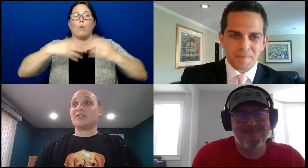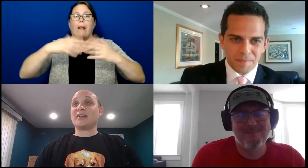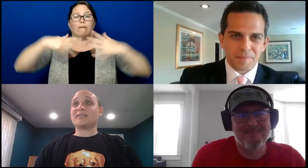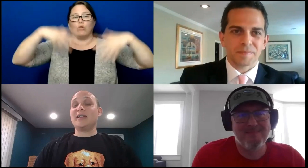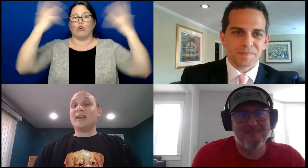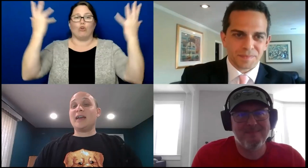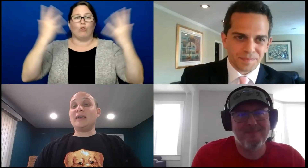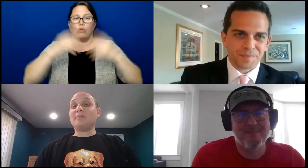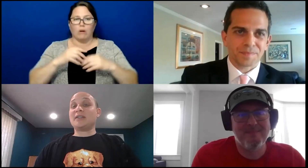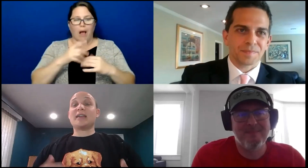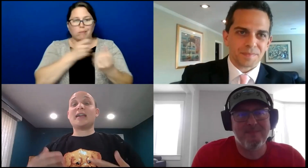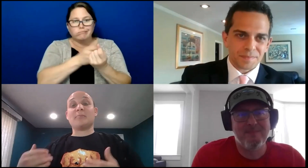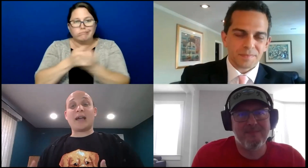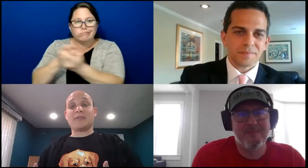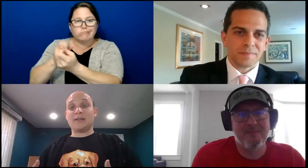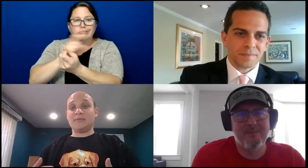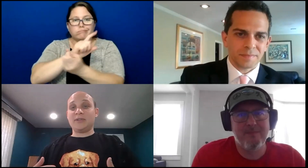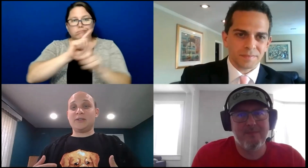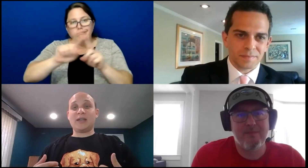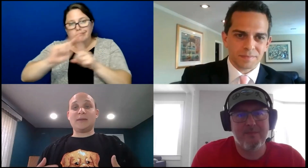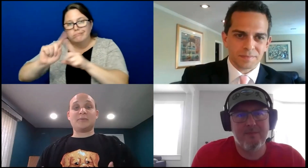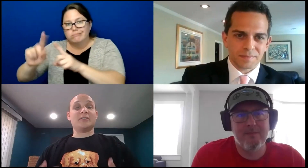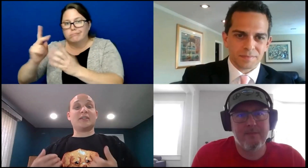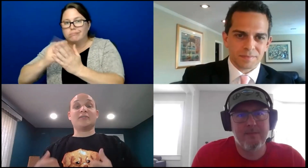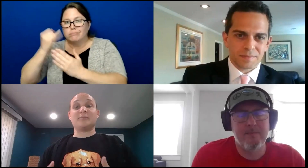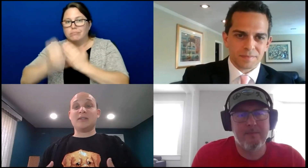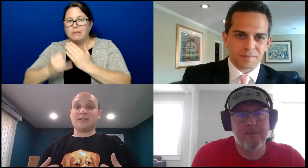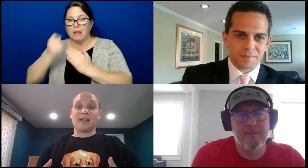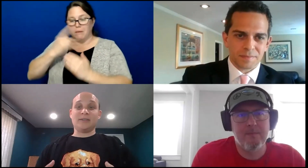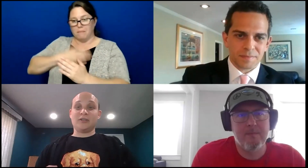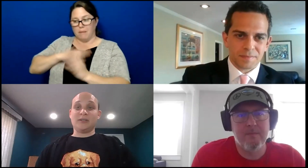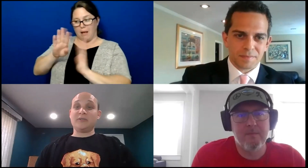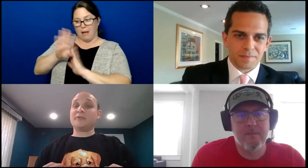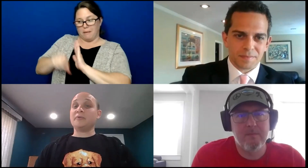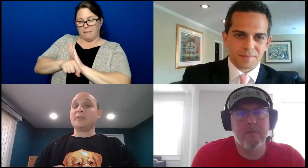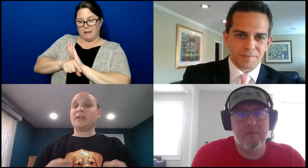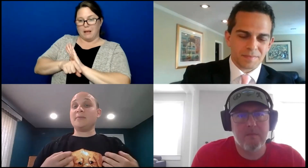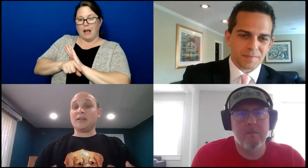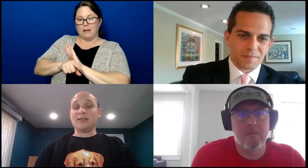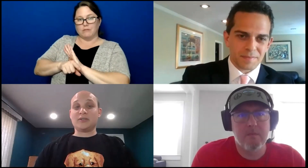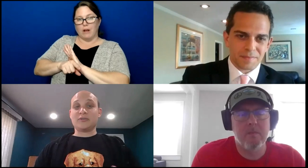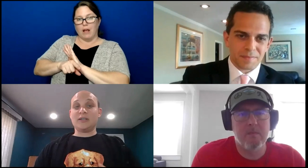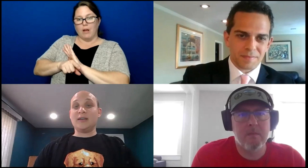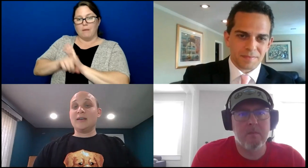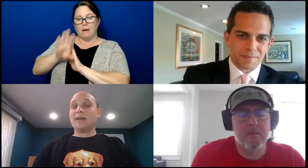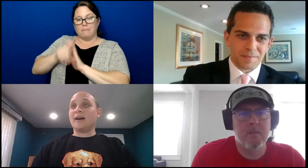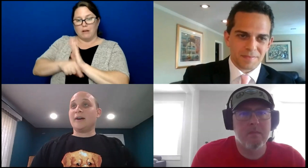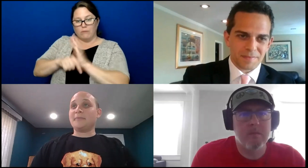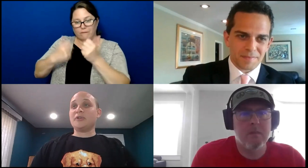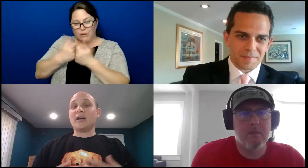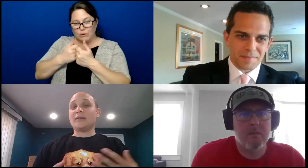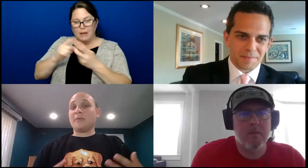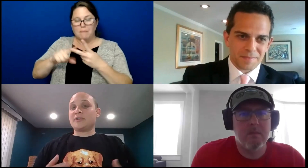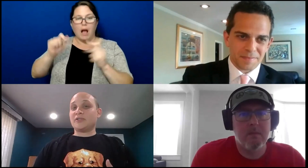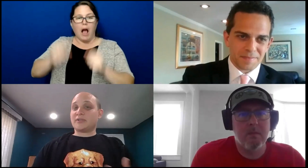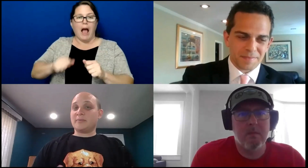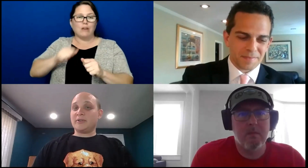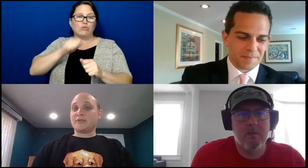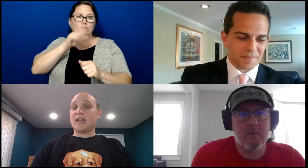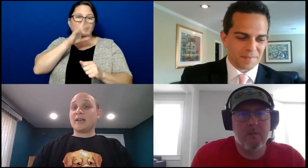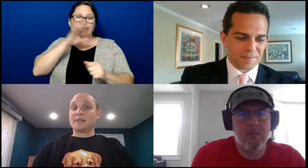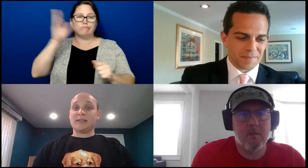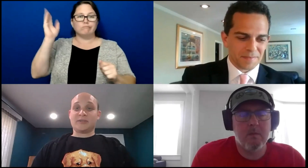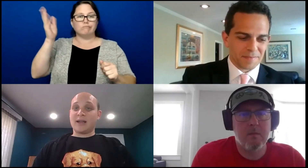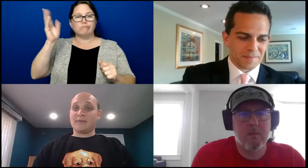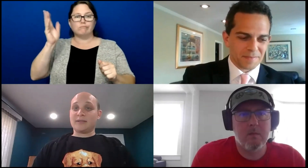on projects. And because I had a background in video games, because I could speak intelligently to the gaming industry, you know, I wasn't just somebody